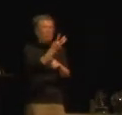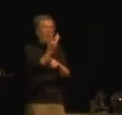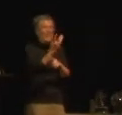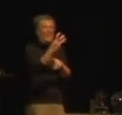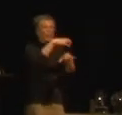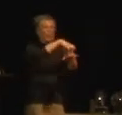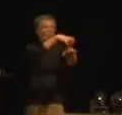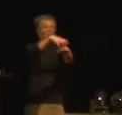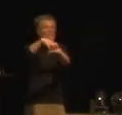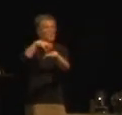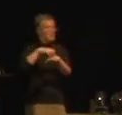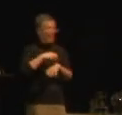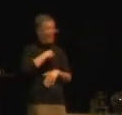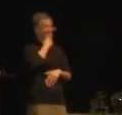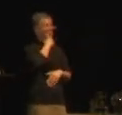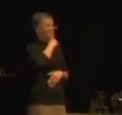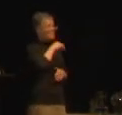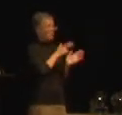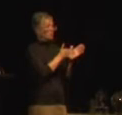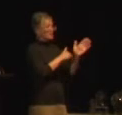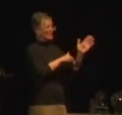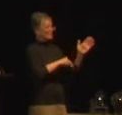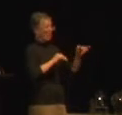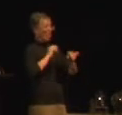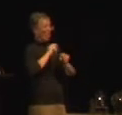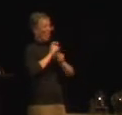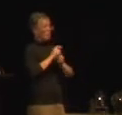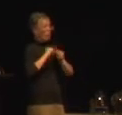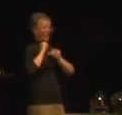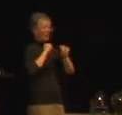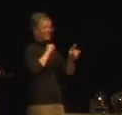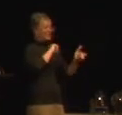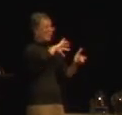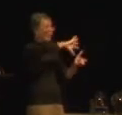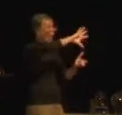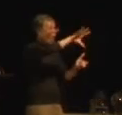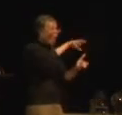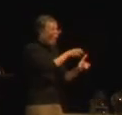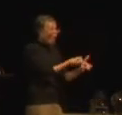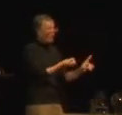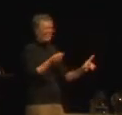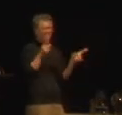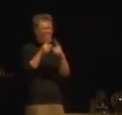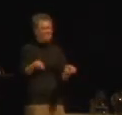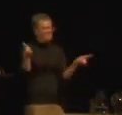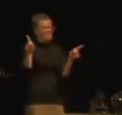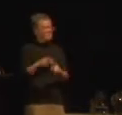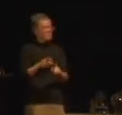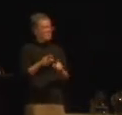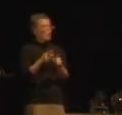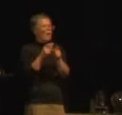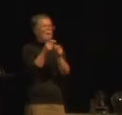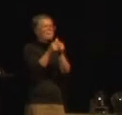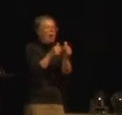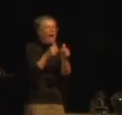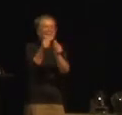collecting a nation's cultural heritage. That's just too many biases and too many blind spots. There are a number of institutions